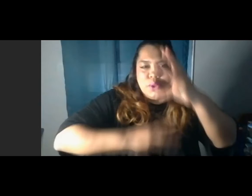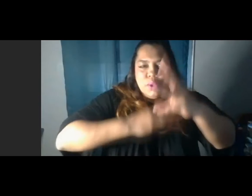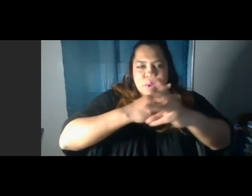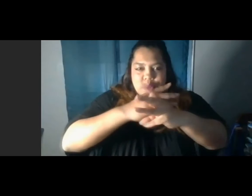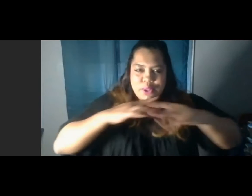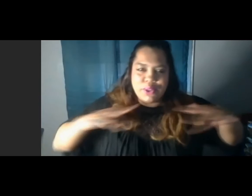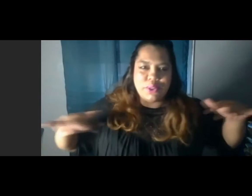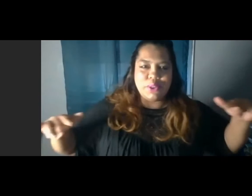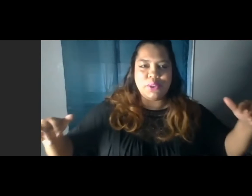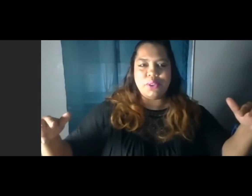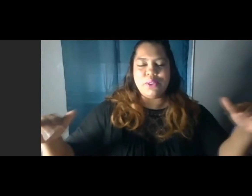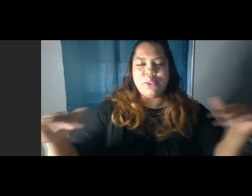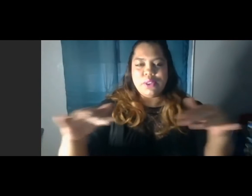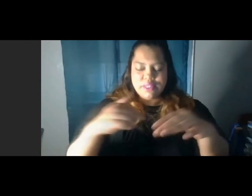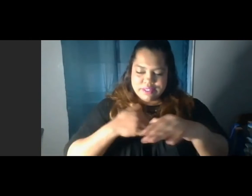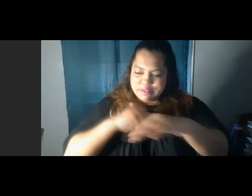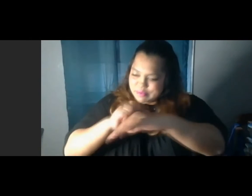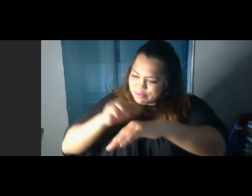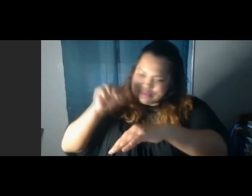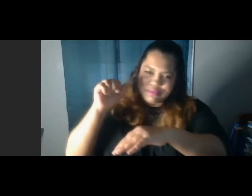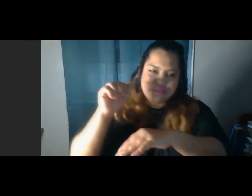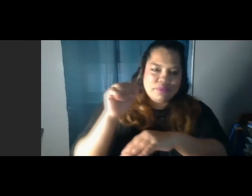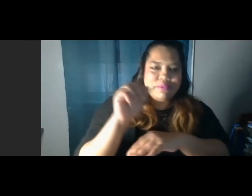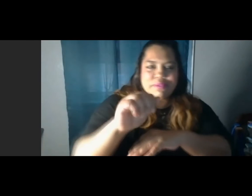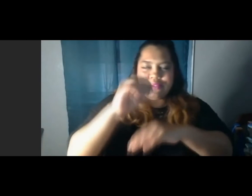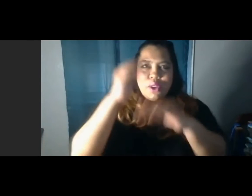world. I'm sending